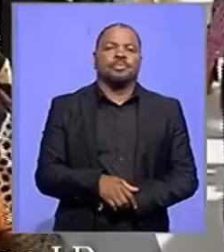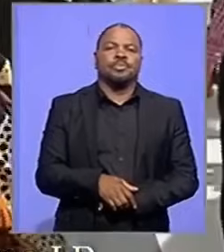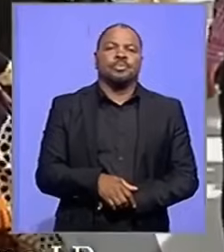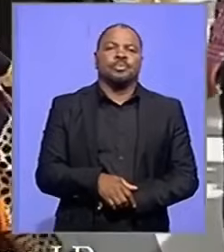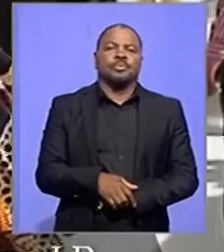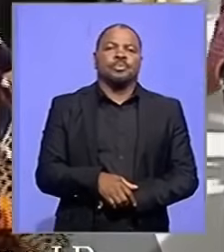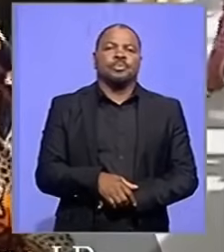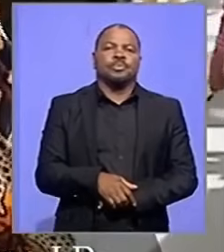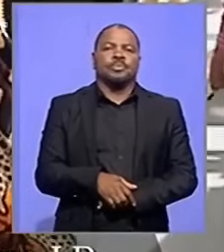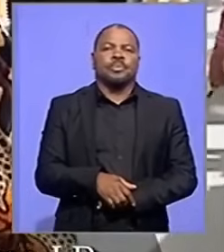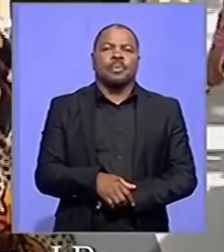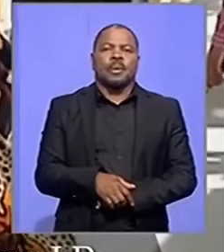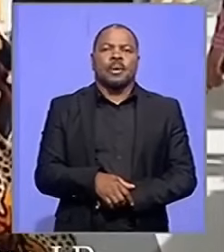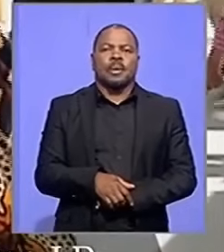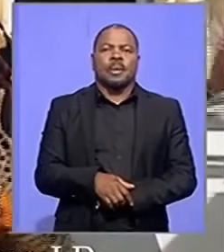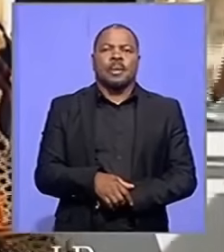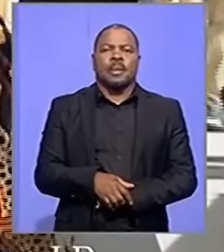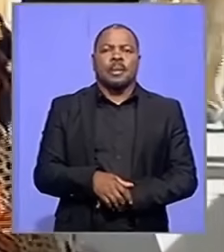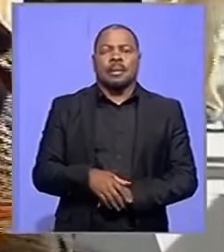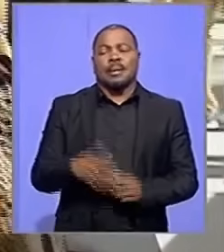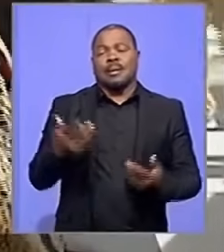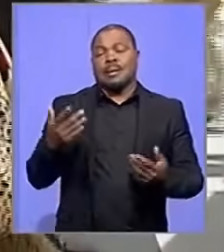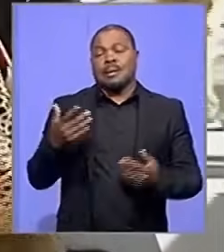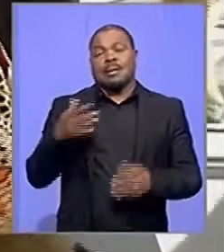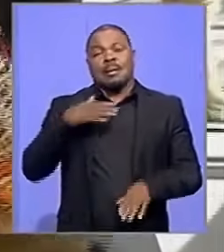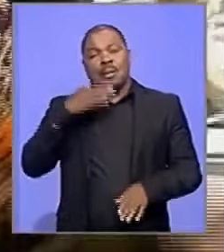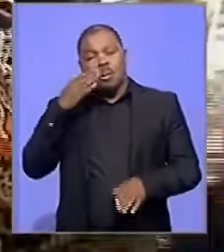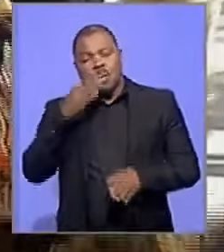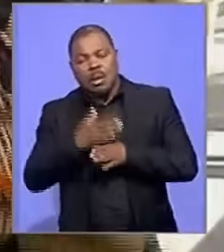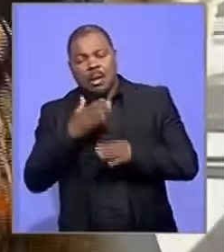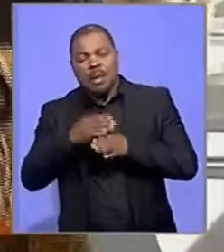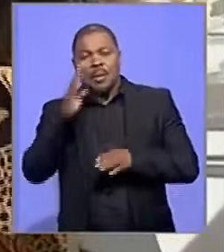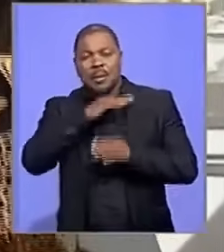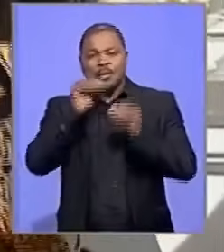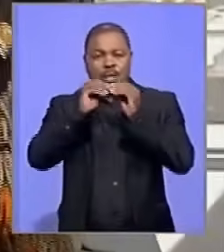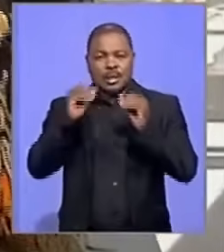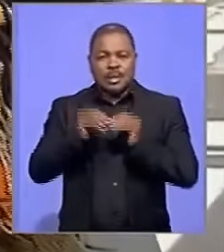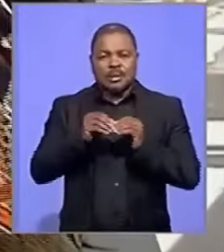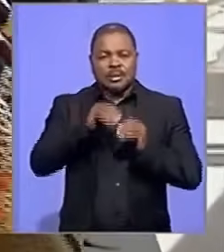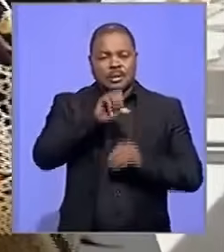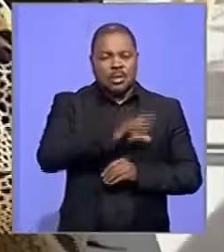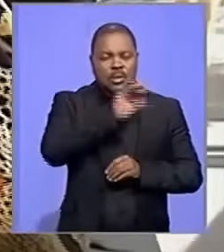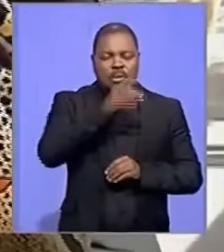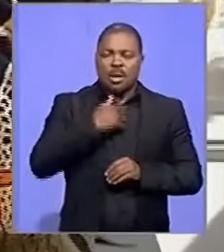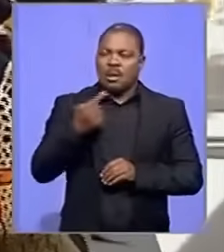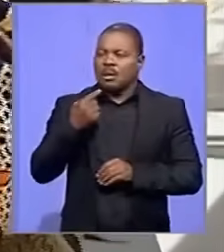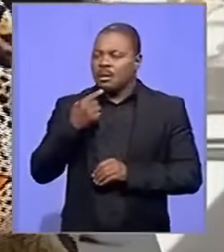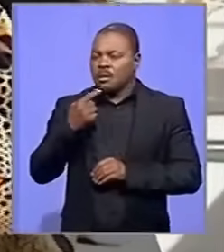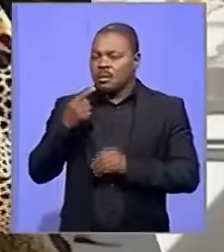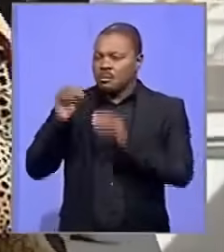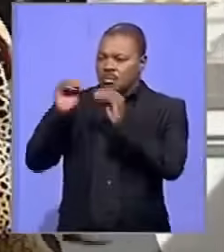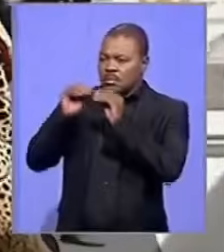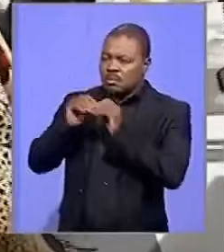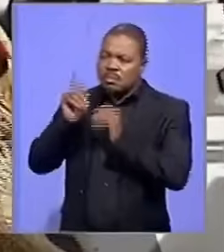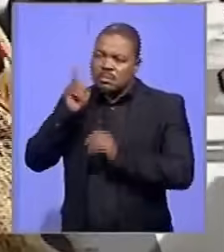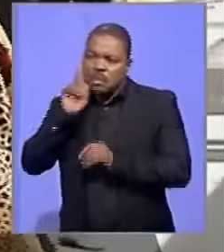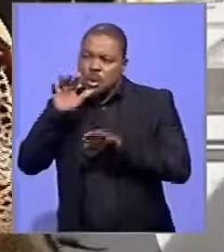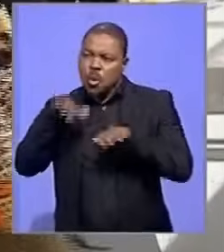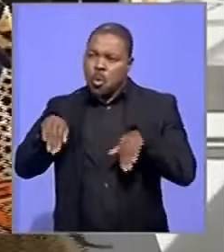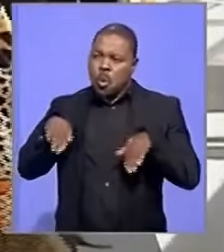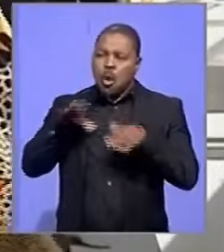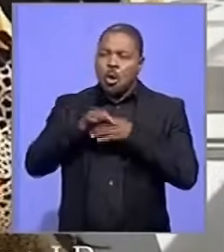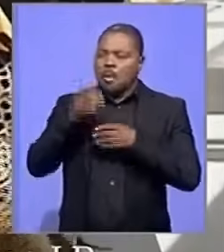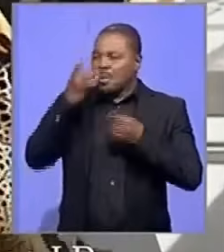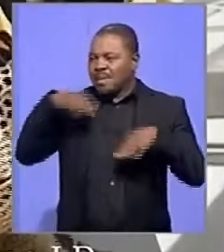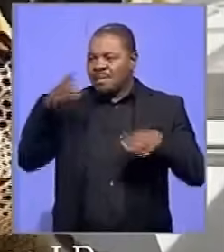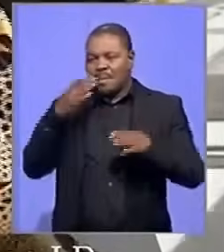If you look at the expanded unemployment rate, where Stats SA look at people who are sitting at home who have given